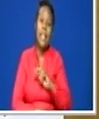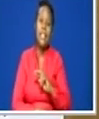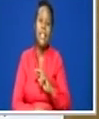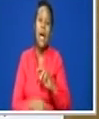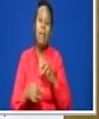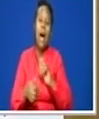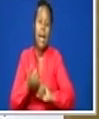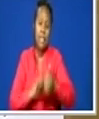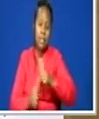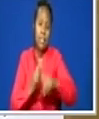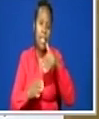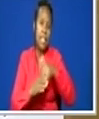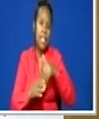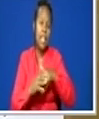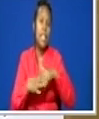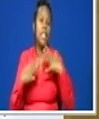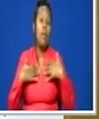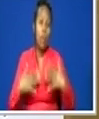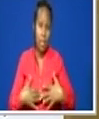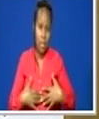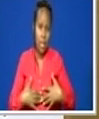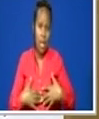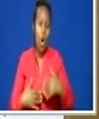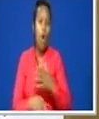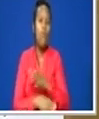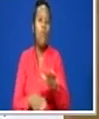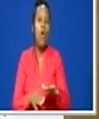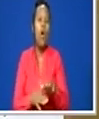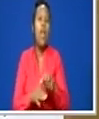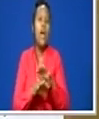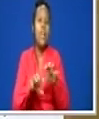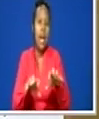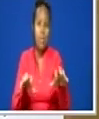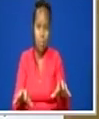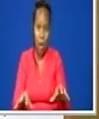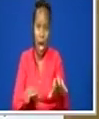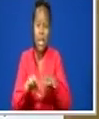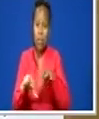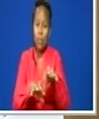metabolic activities that takes place inside the bodies of these organisms.